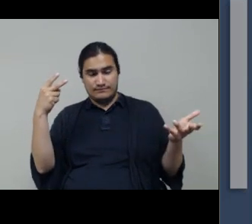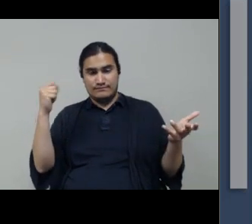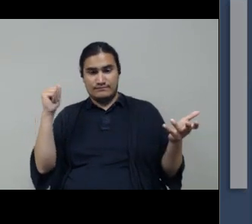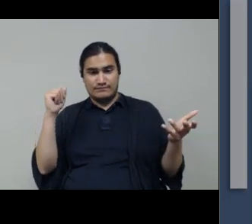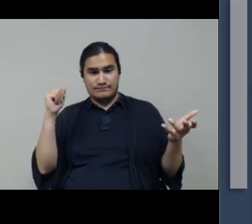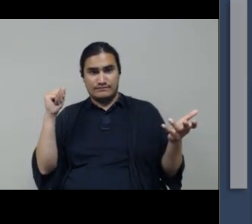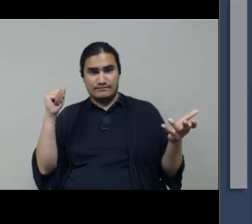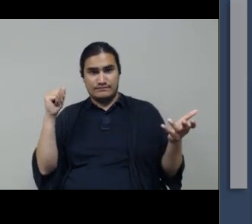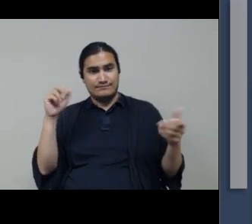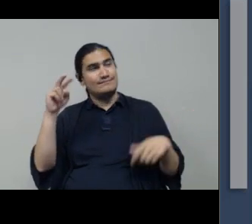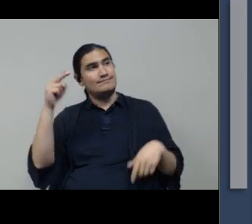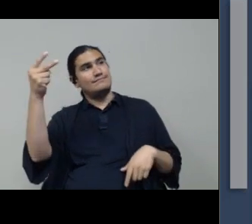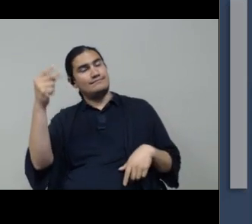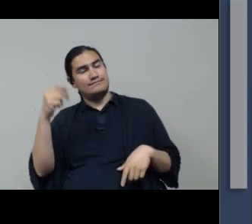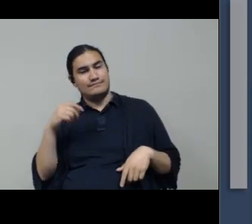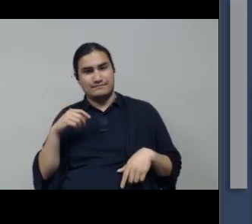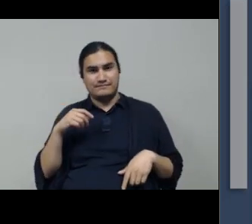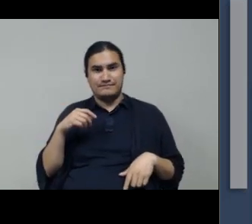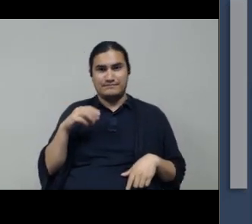Need a second.